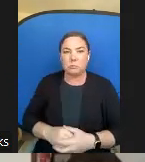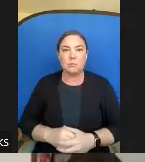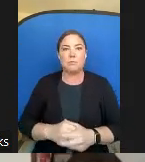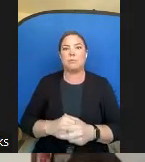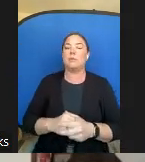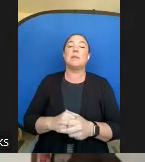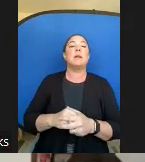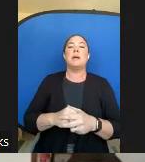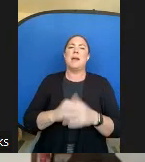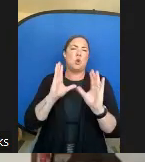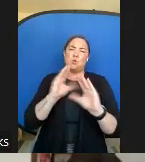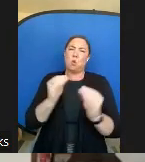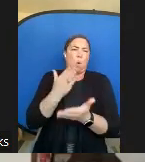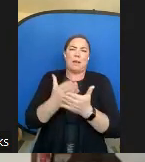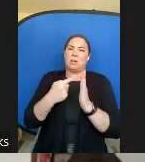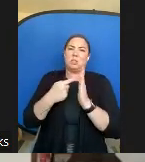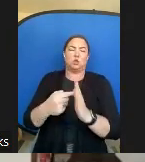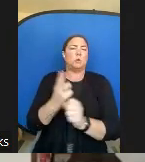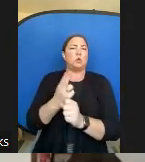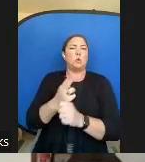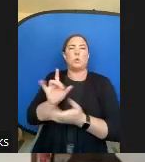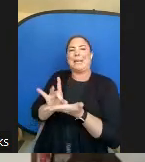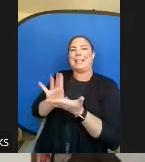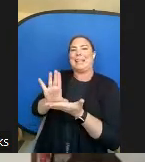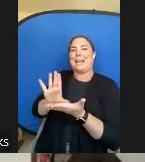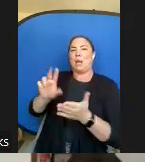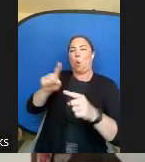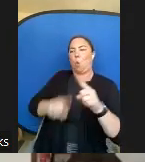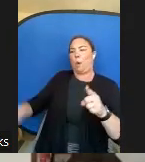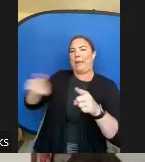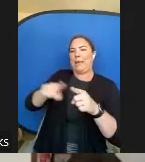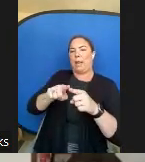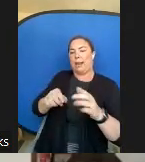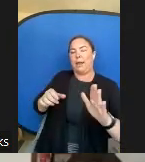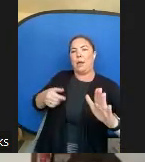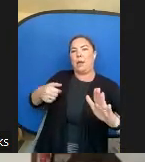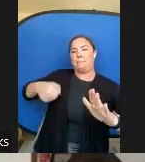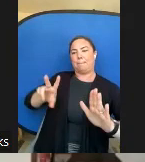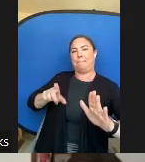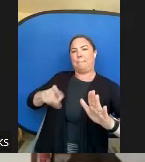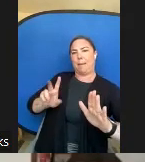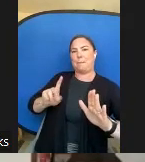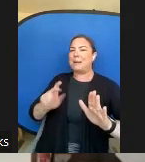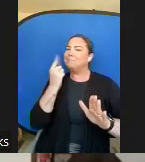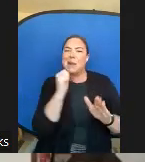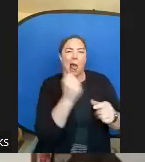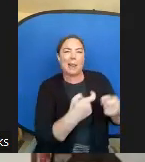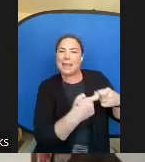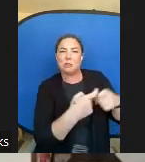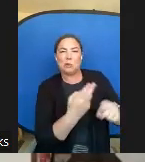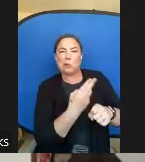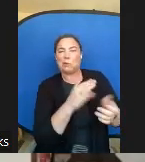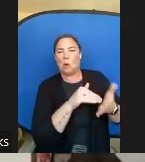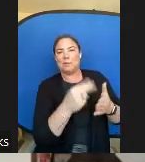wheels in the Roman period. So kick wheels are kind of that traditional non-electric wheel technology that you often see in